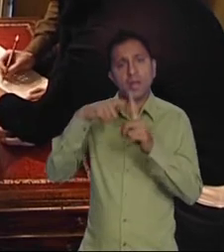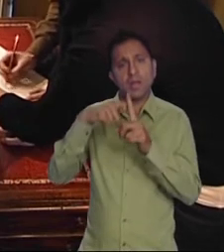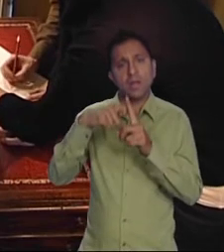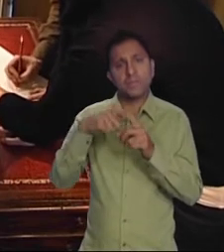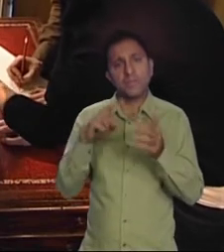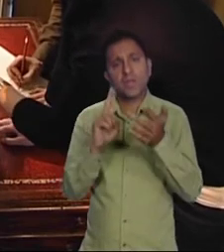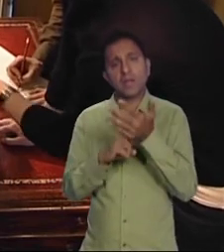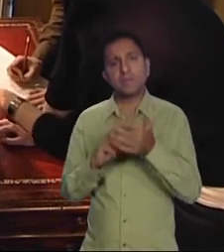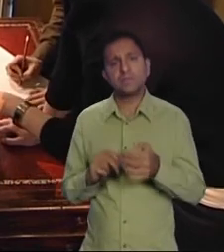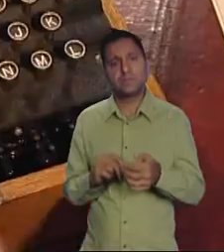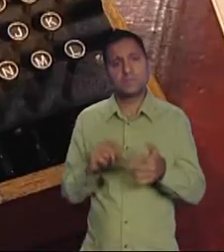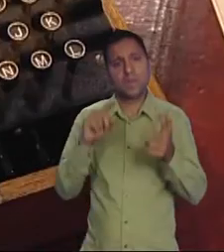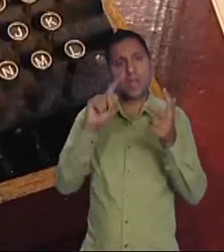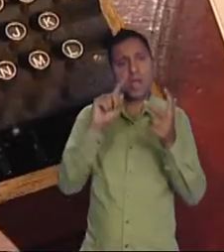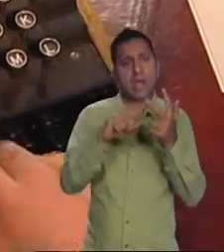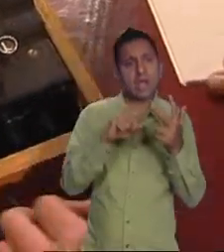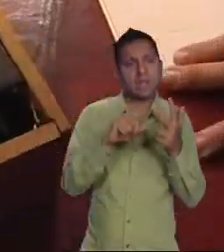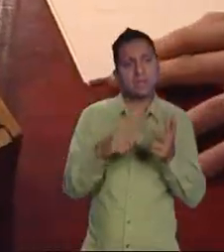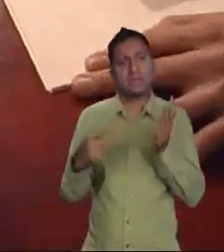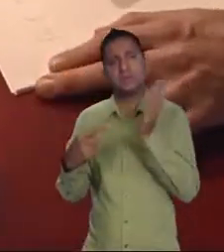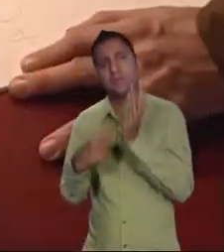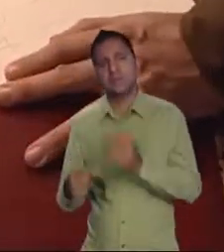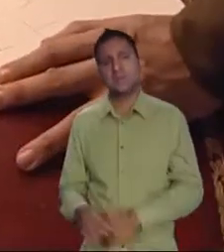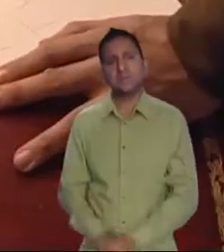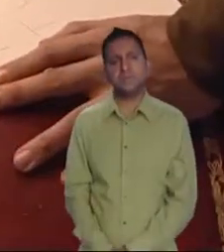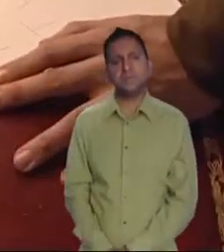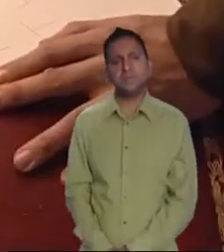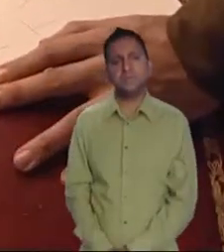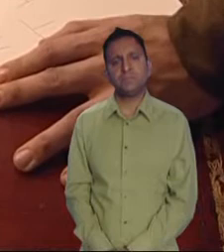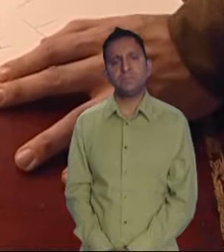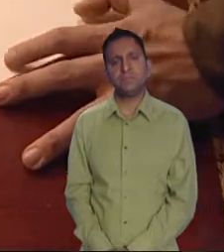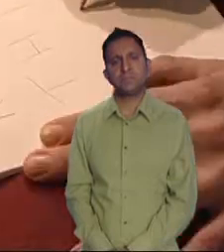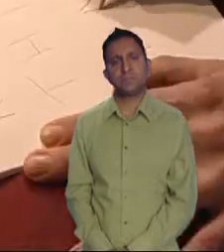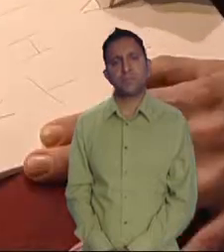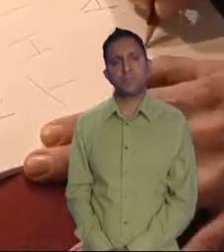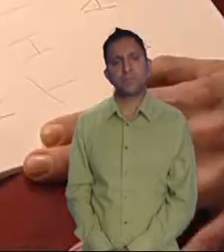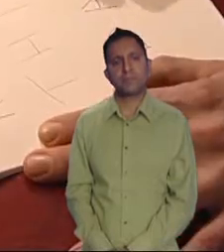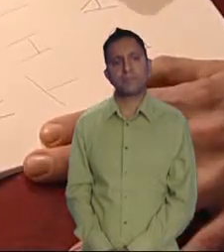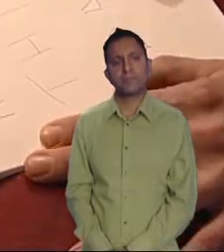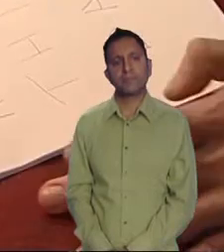T.